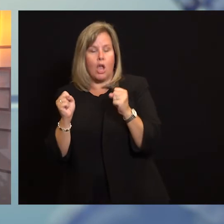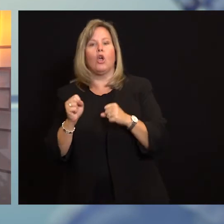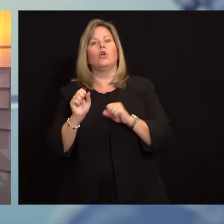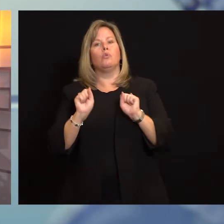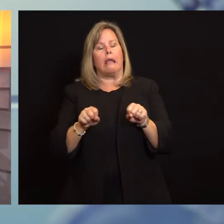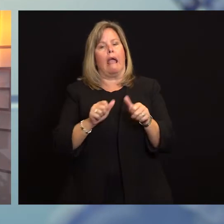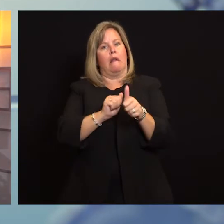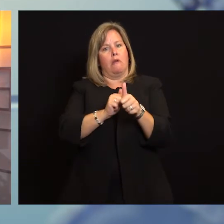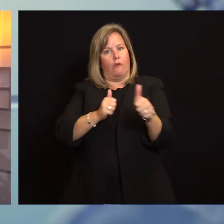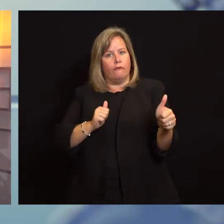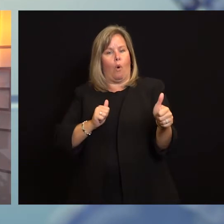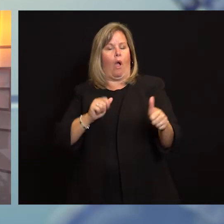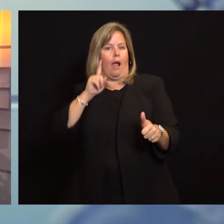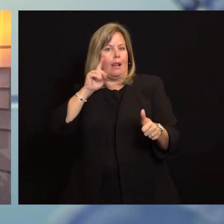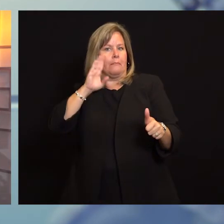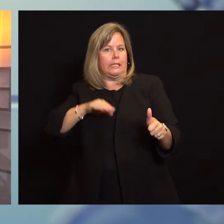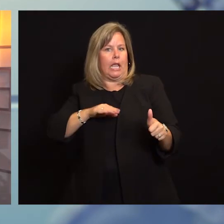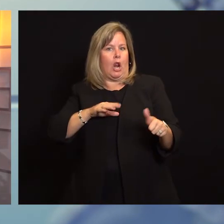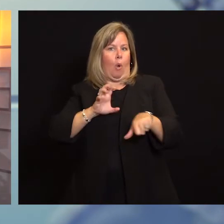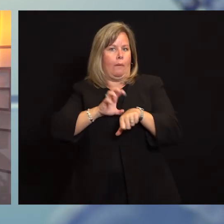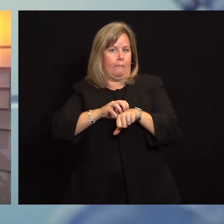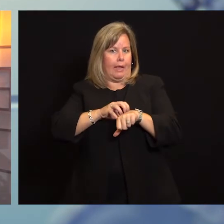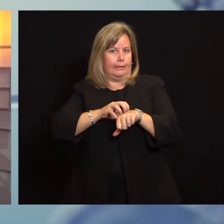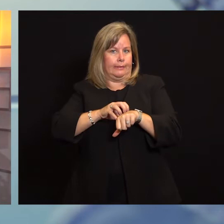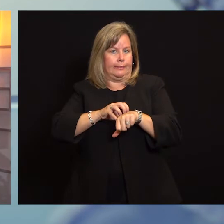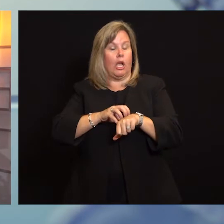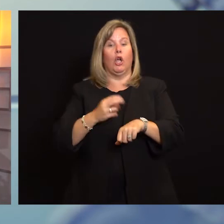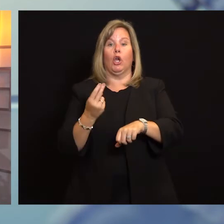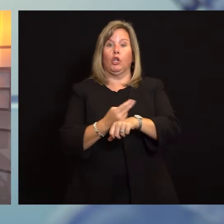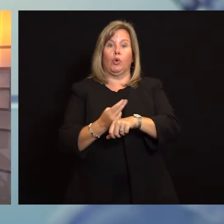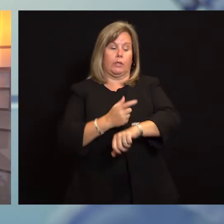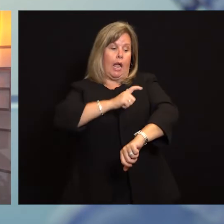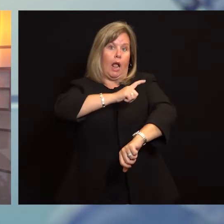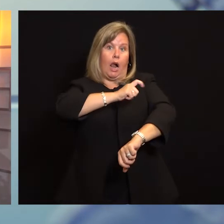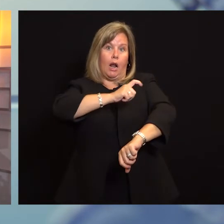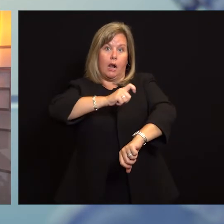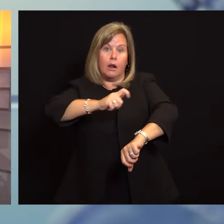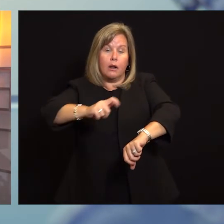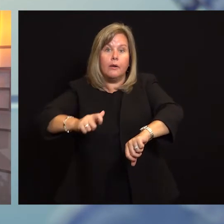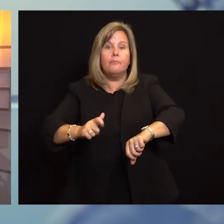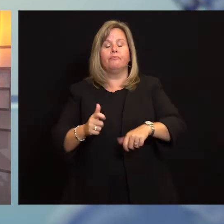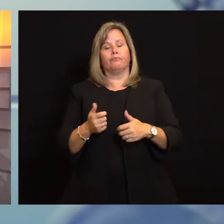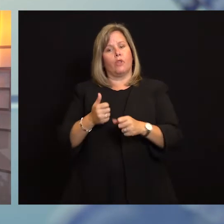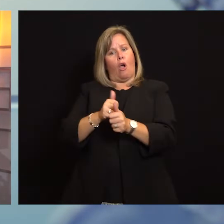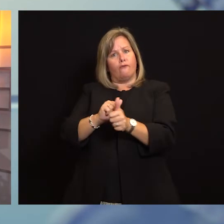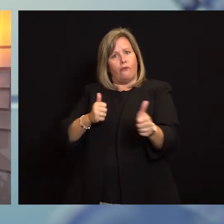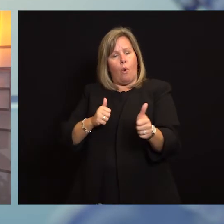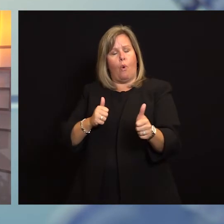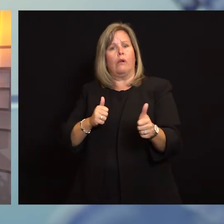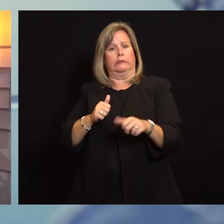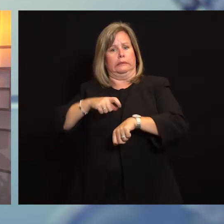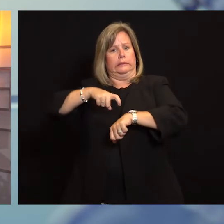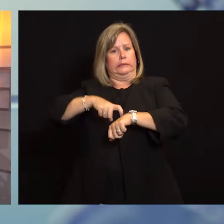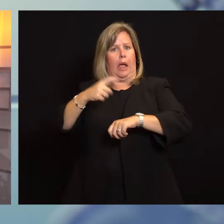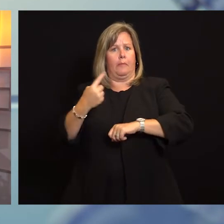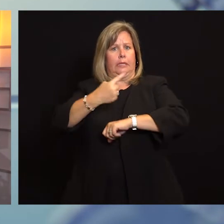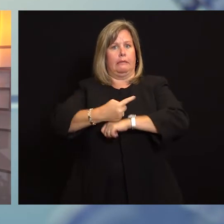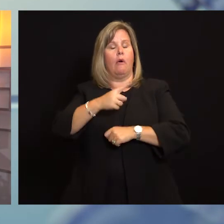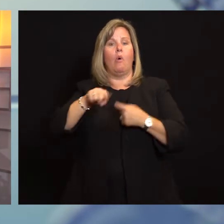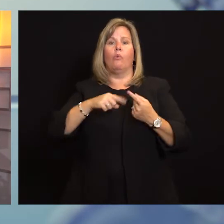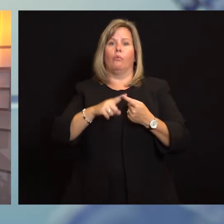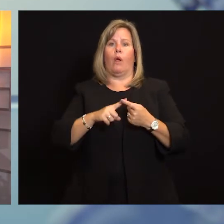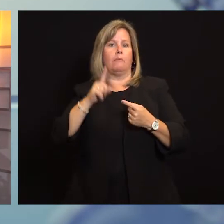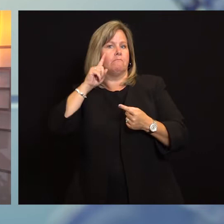avoid mosquito bites. Using DEET repellent, trying to avoid those times of the day where mosquitoes are the most active are